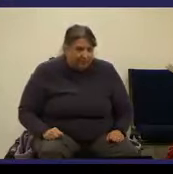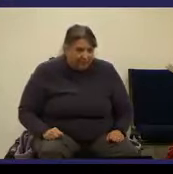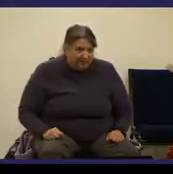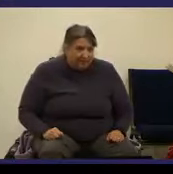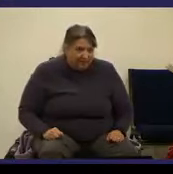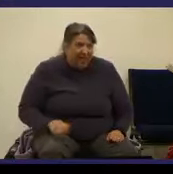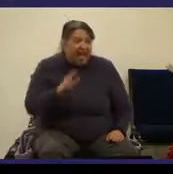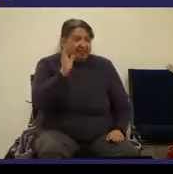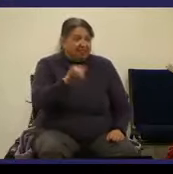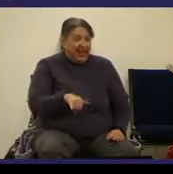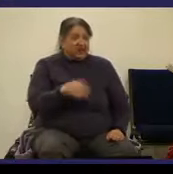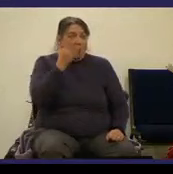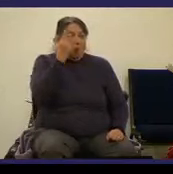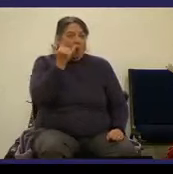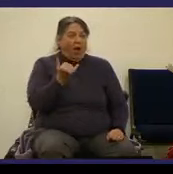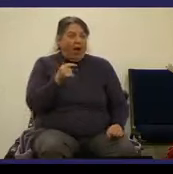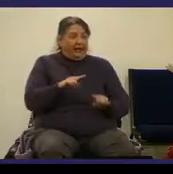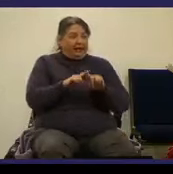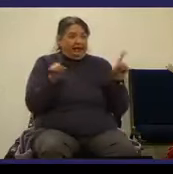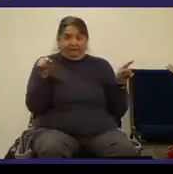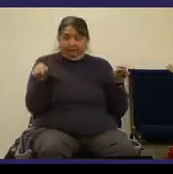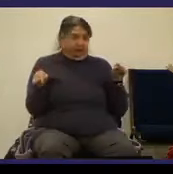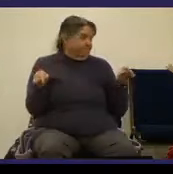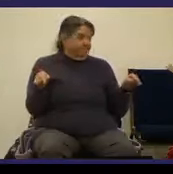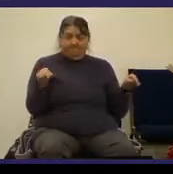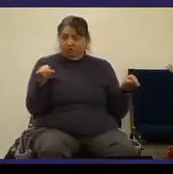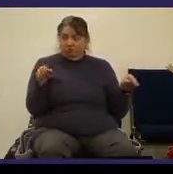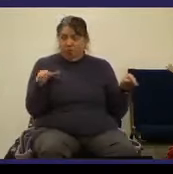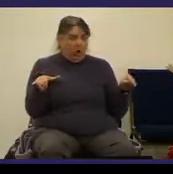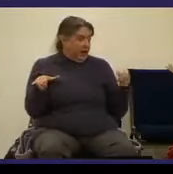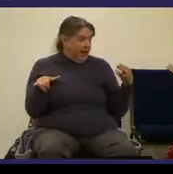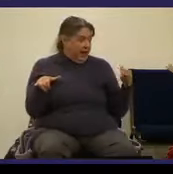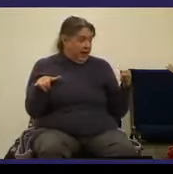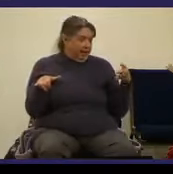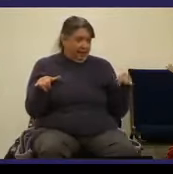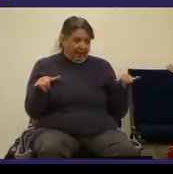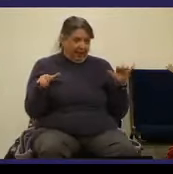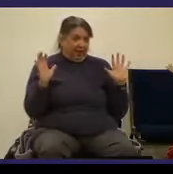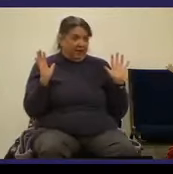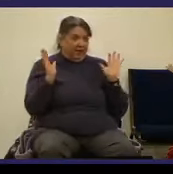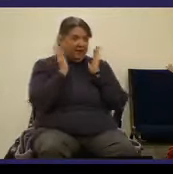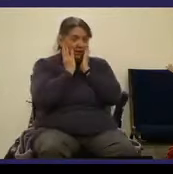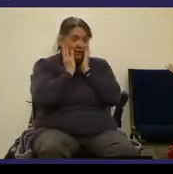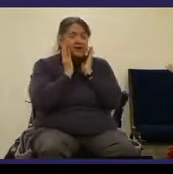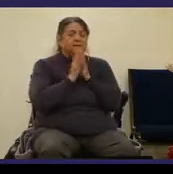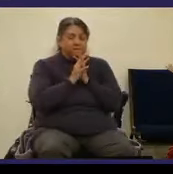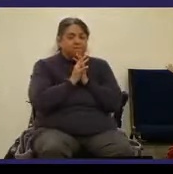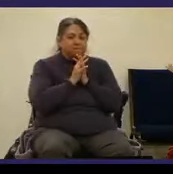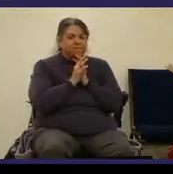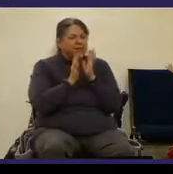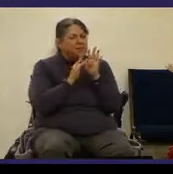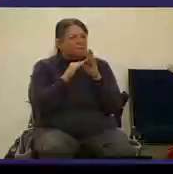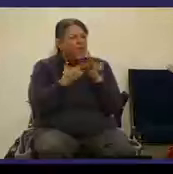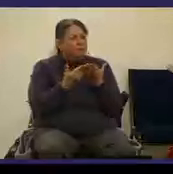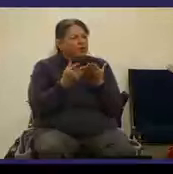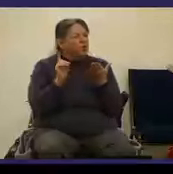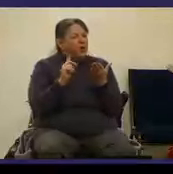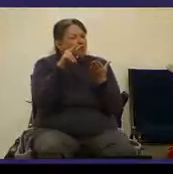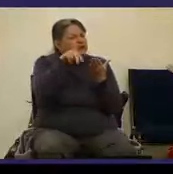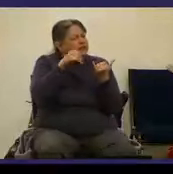Difference between joy and happiness. Our springboard text for today is up on the screen